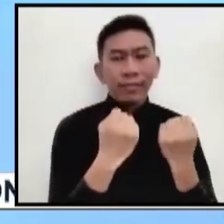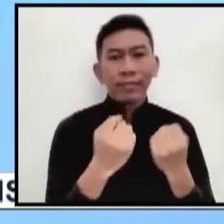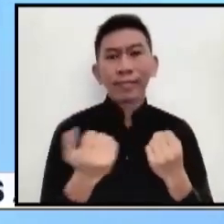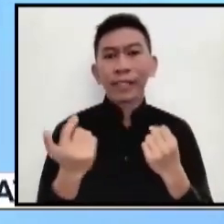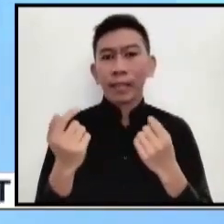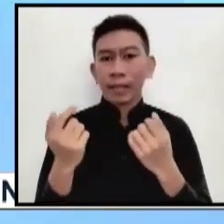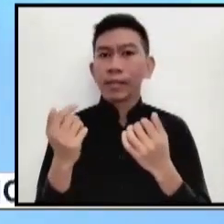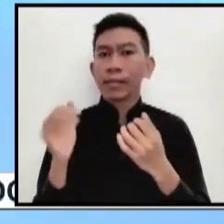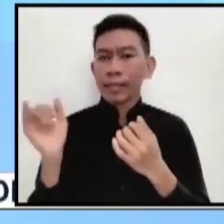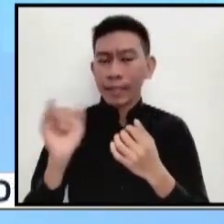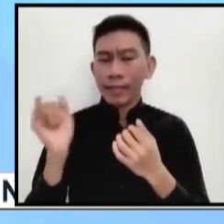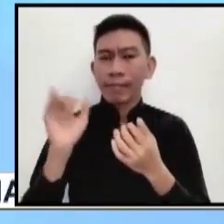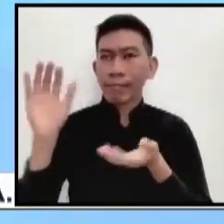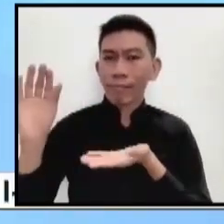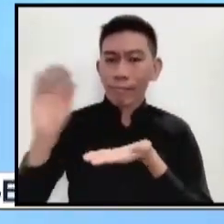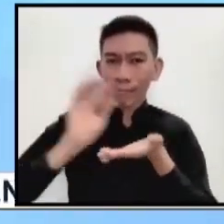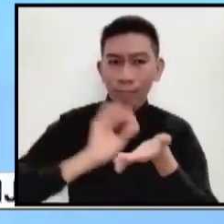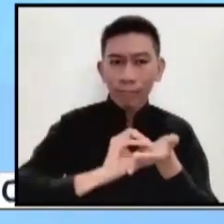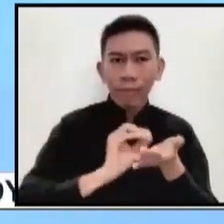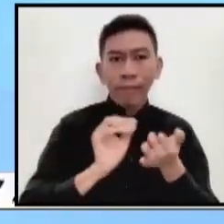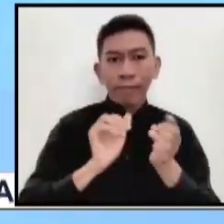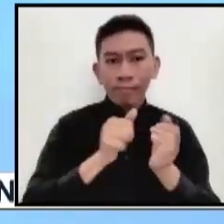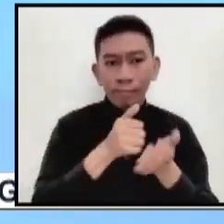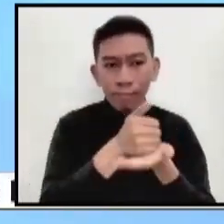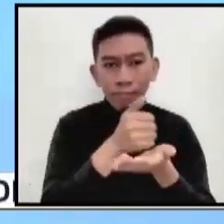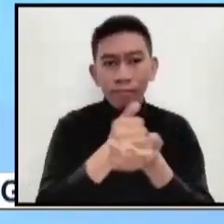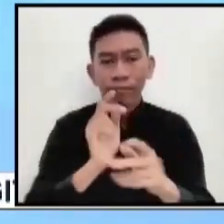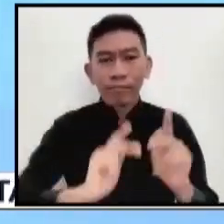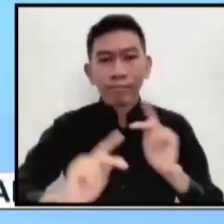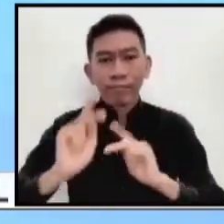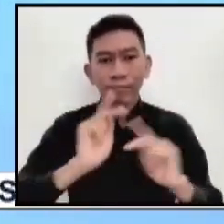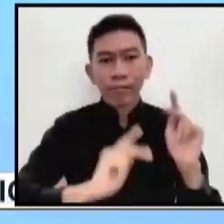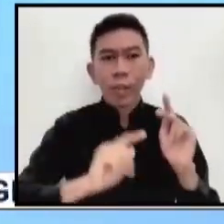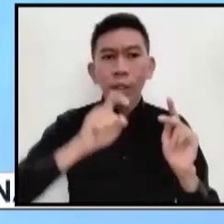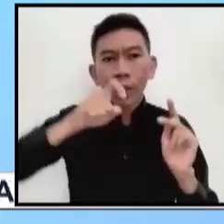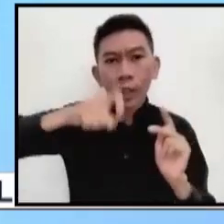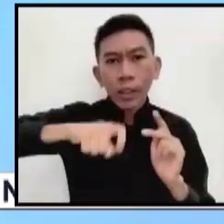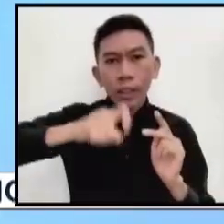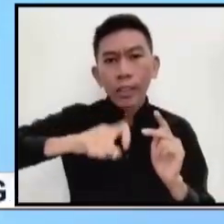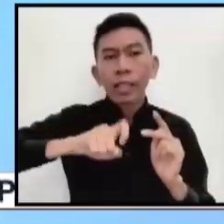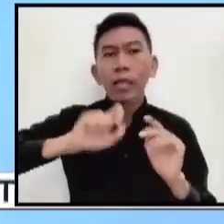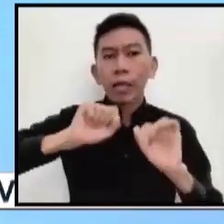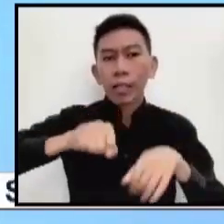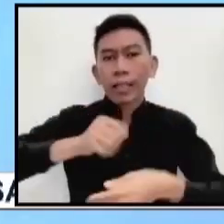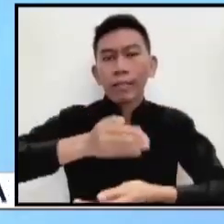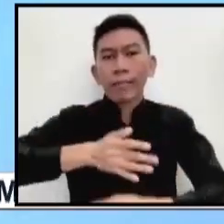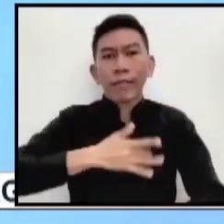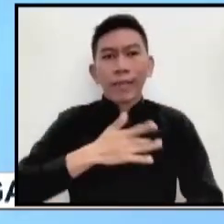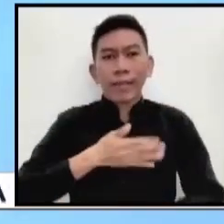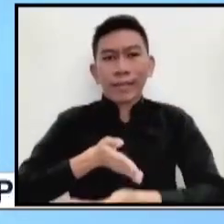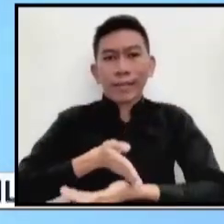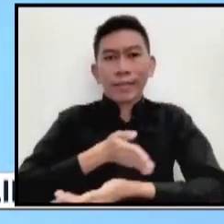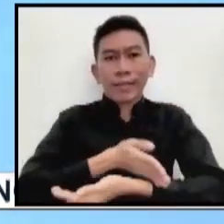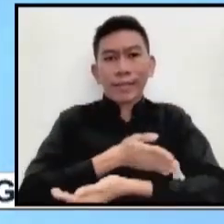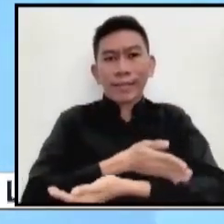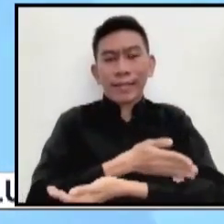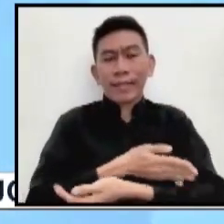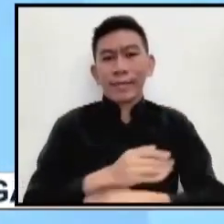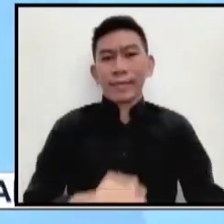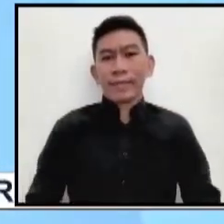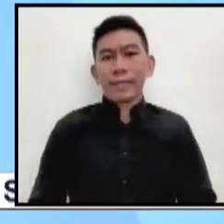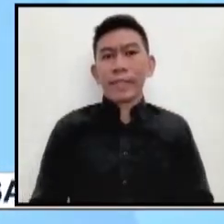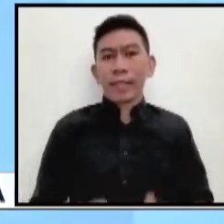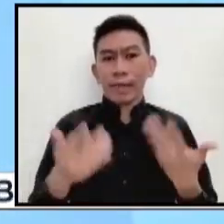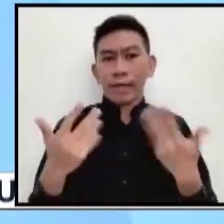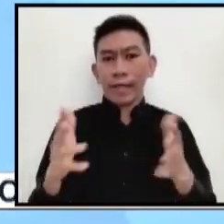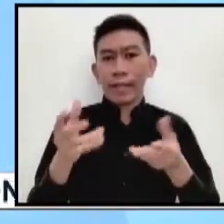speaking, of things they needed so that they can feel better. So, we distributed